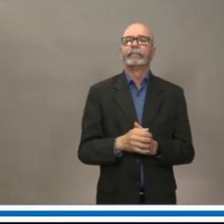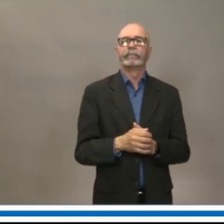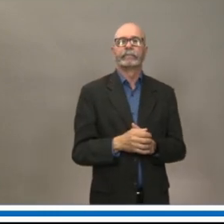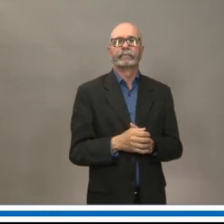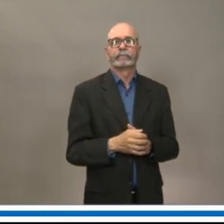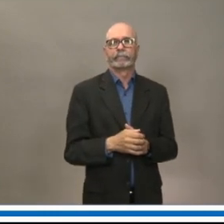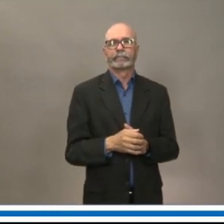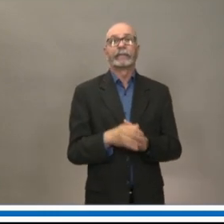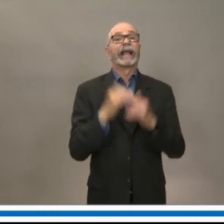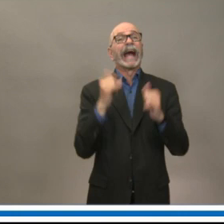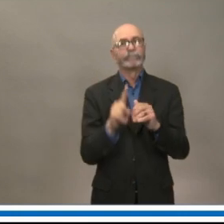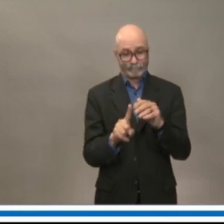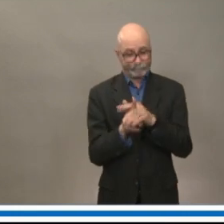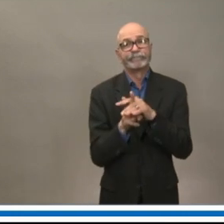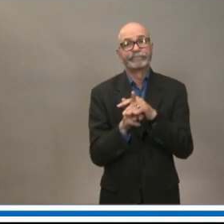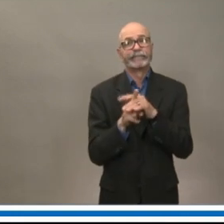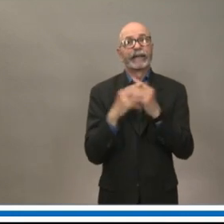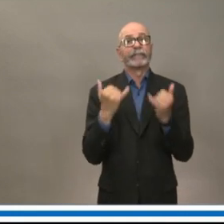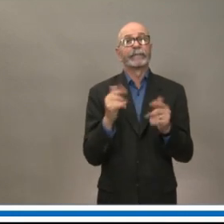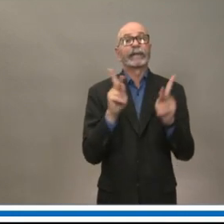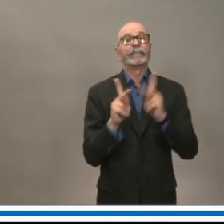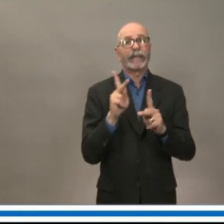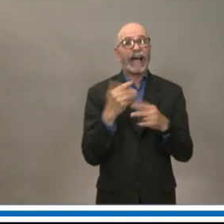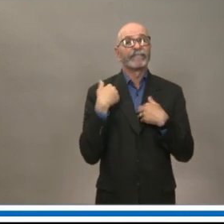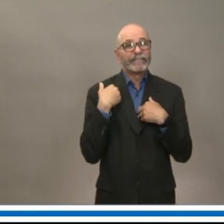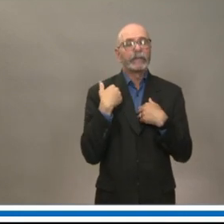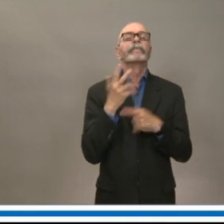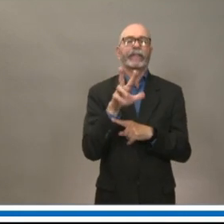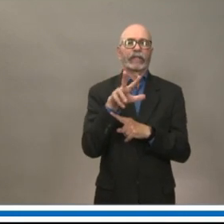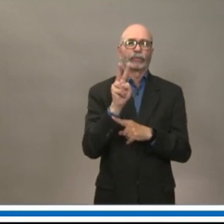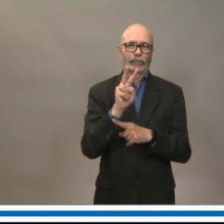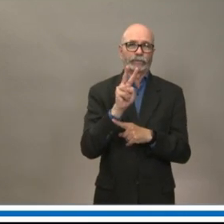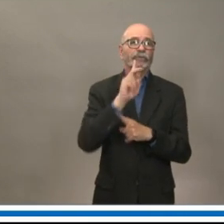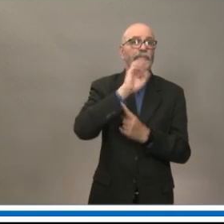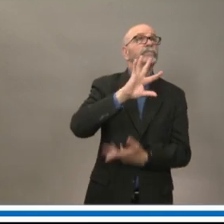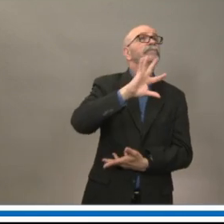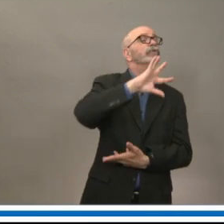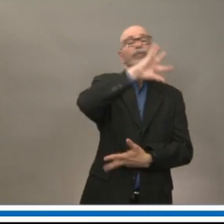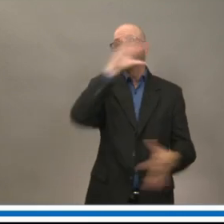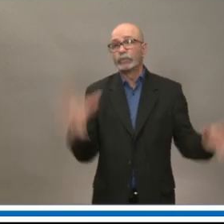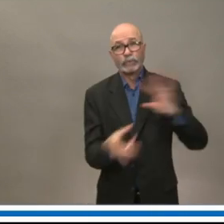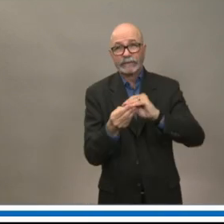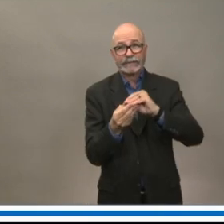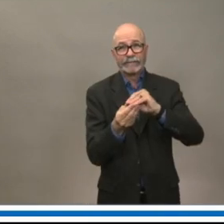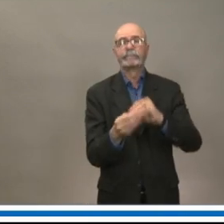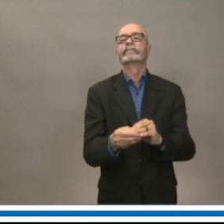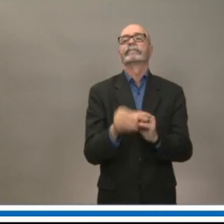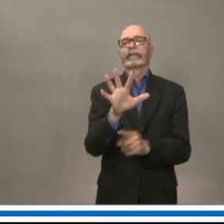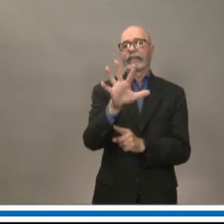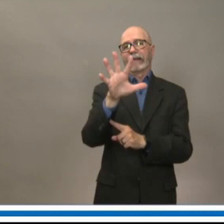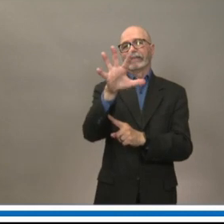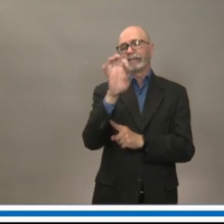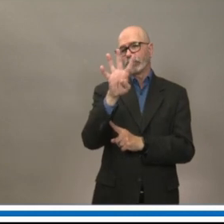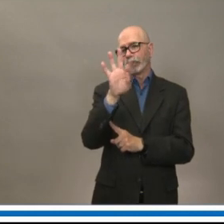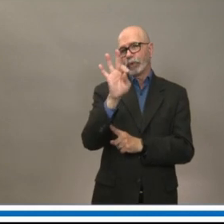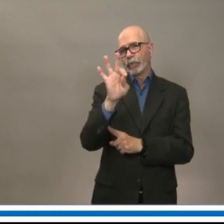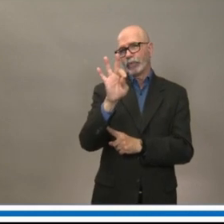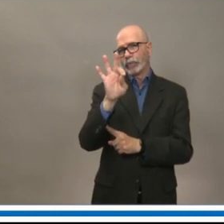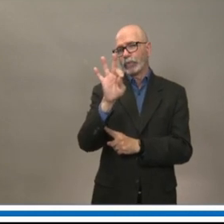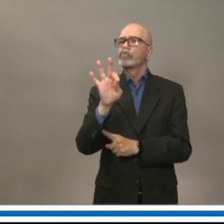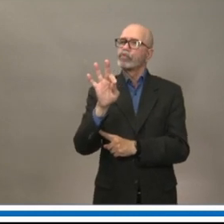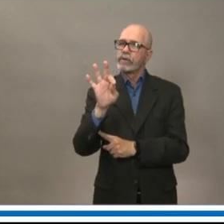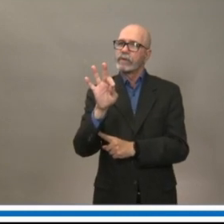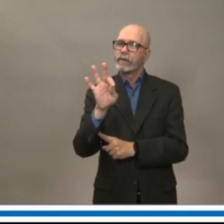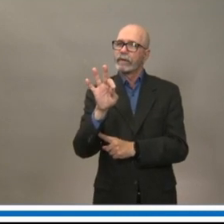cases of COVID-19, bringing the total number of confirmed cases in Nova Scotia to 549. There are currently